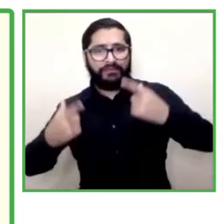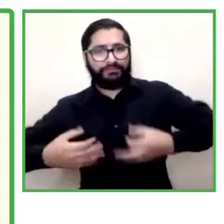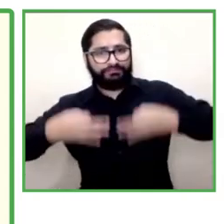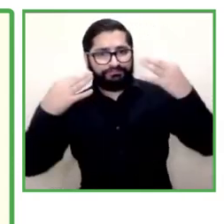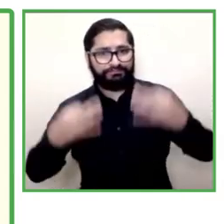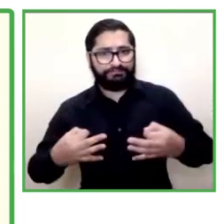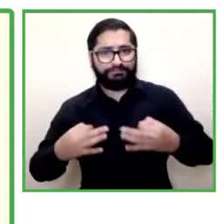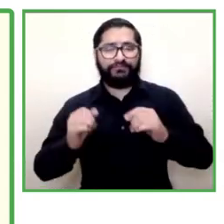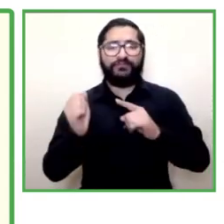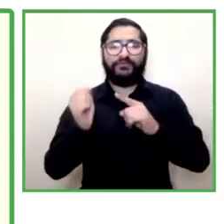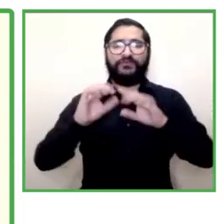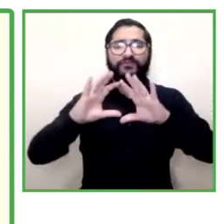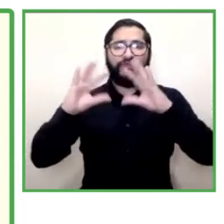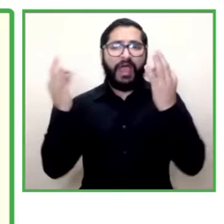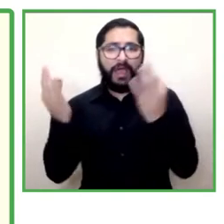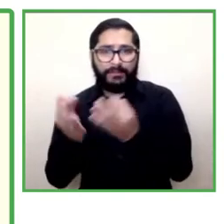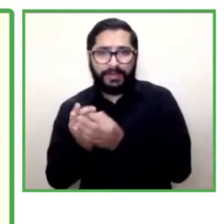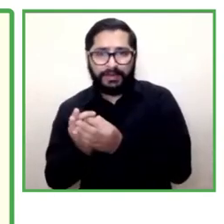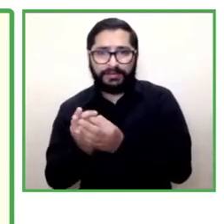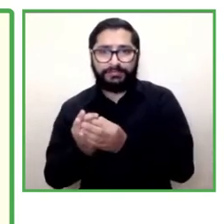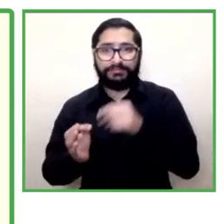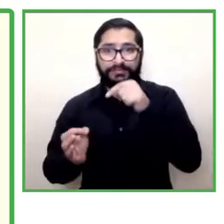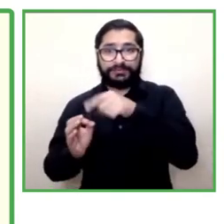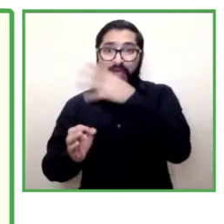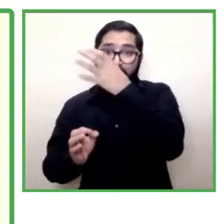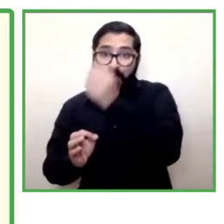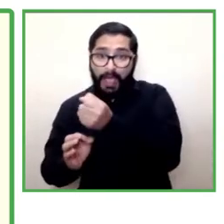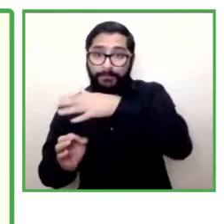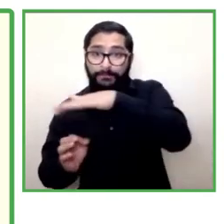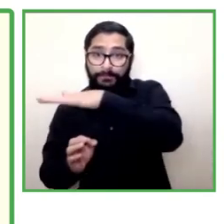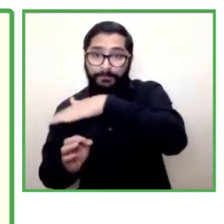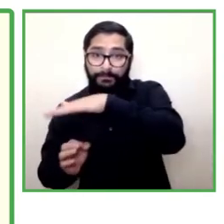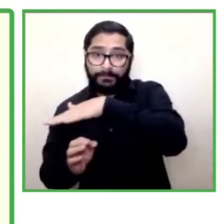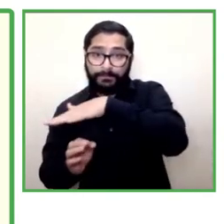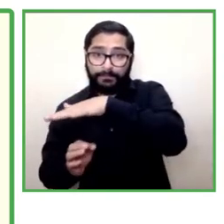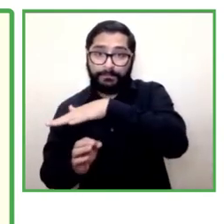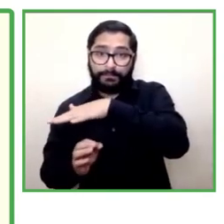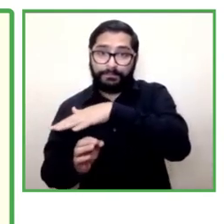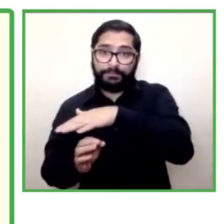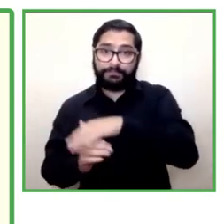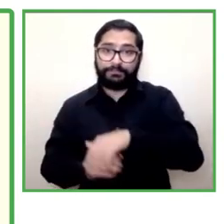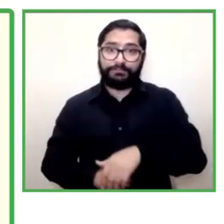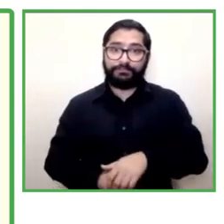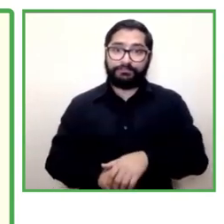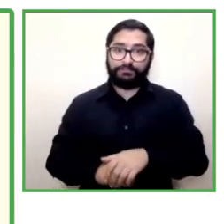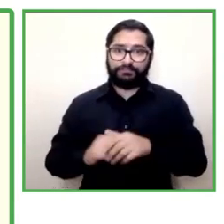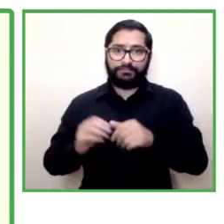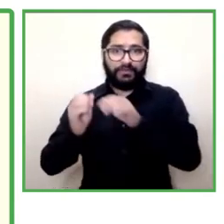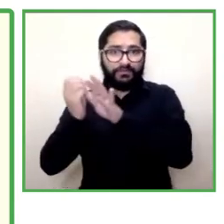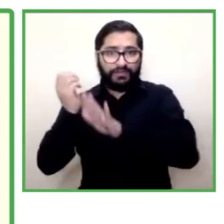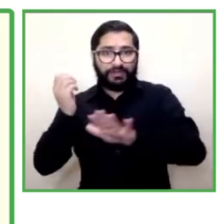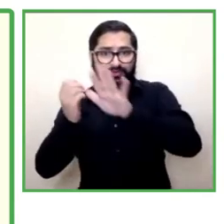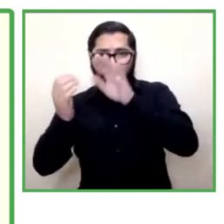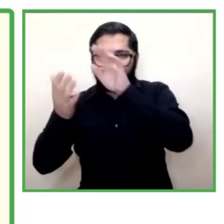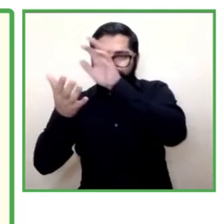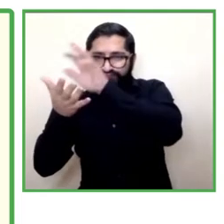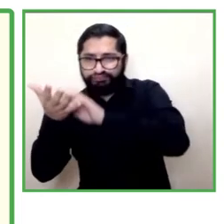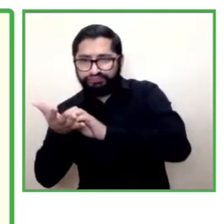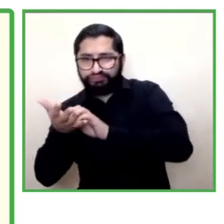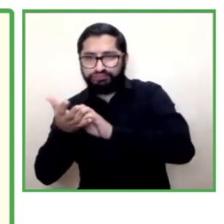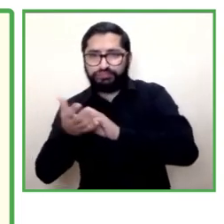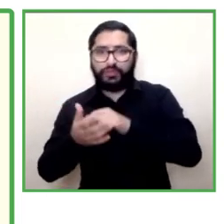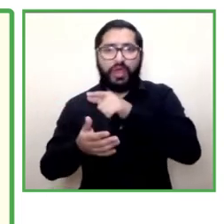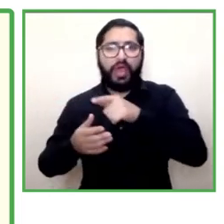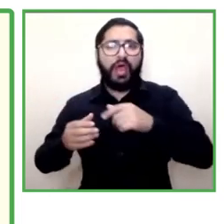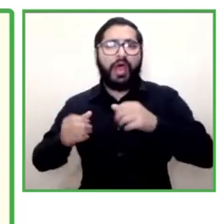parents that enjoy it, but also children. So if they have siblings, they're absolutely welcome to join. And what you do is that you learn through